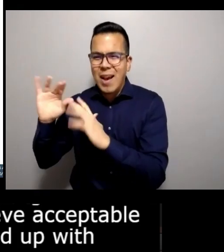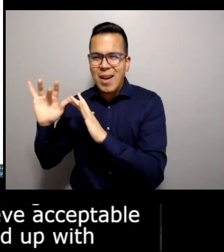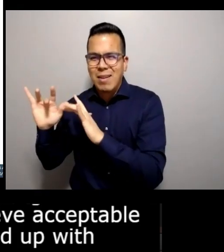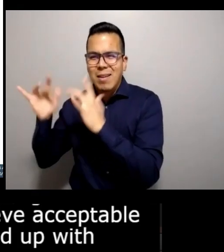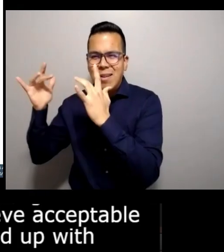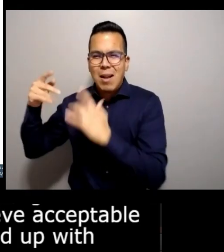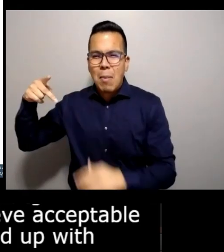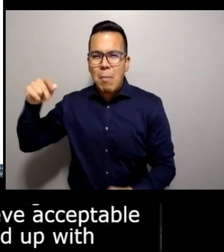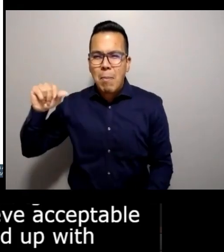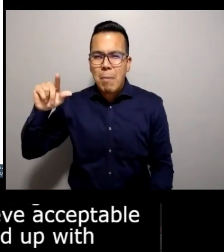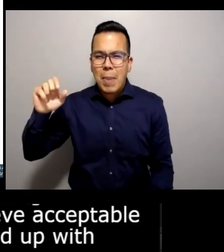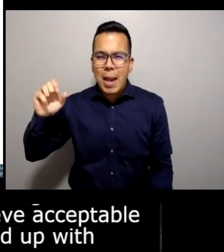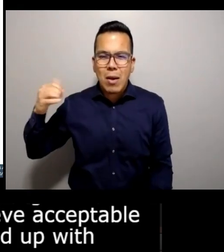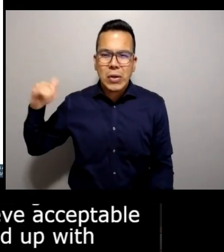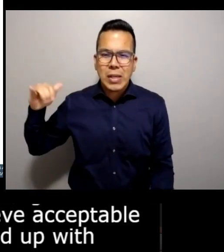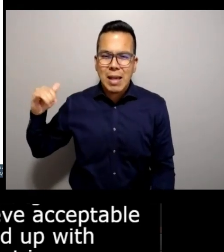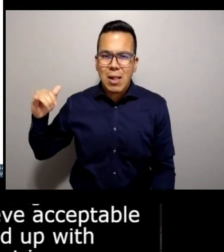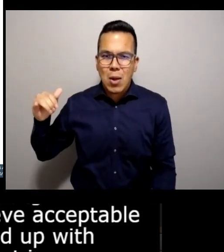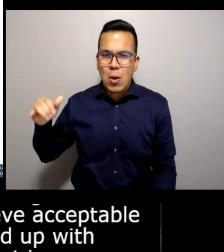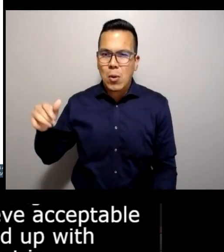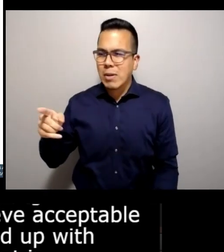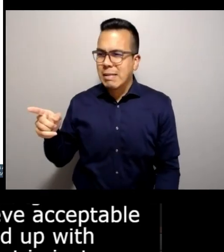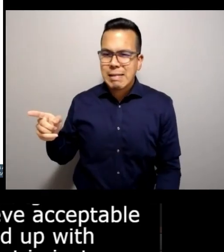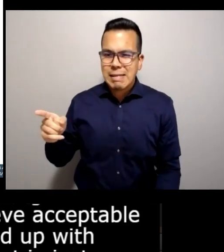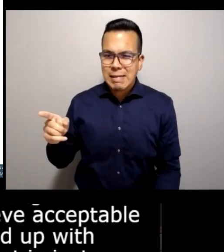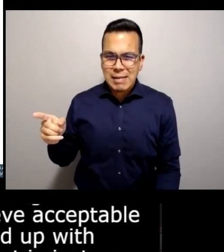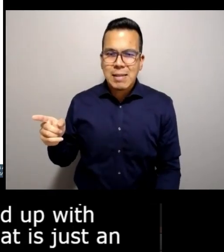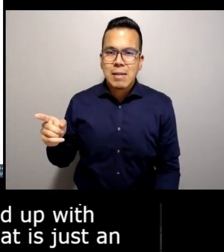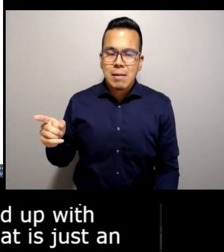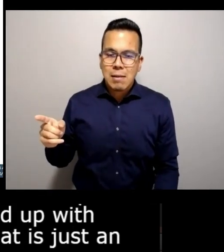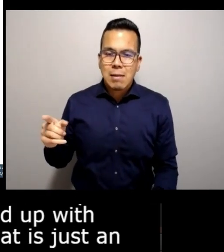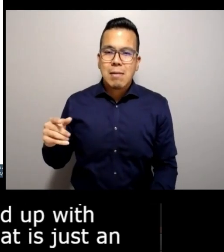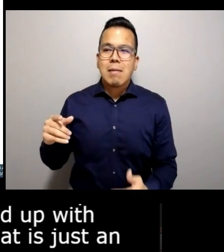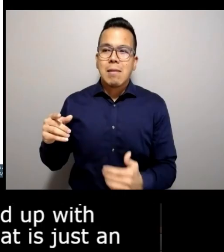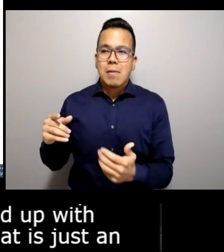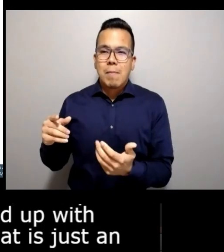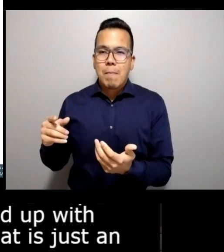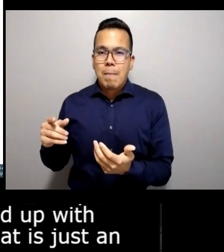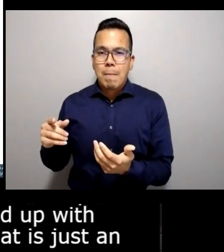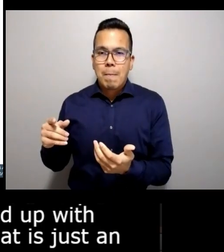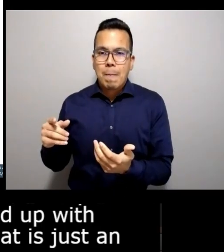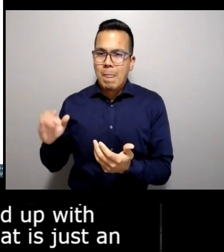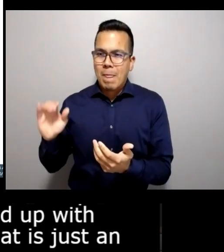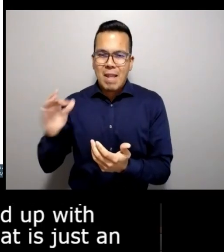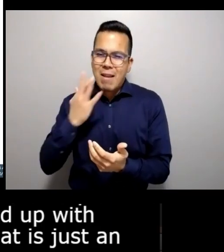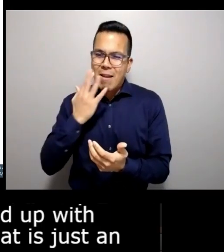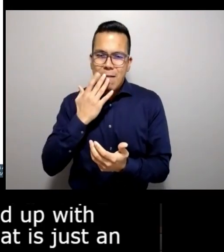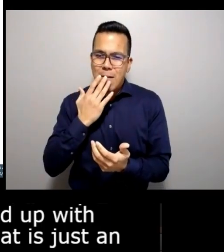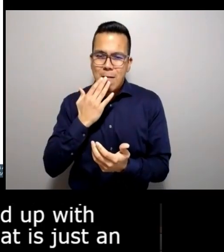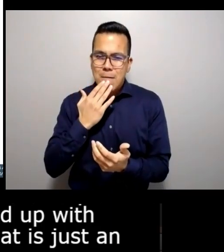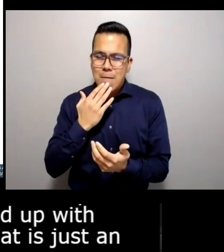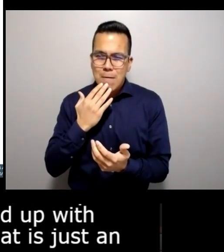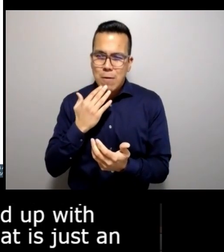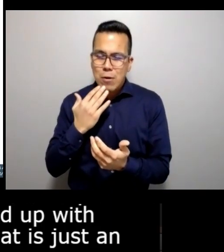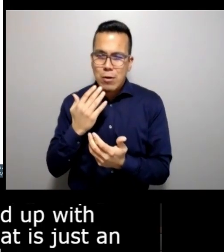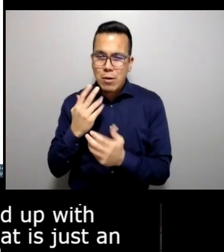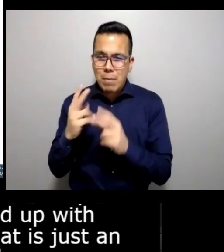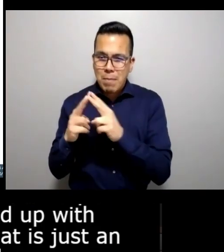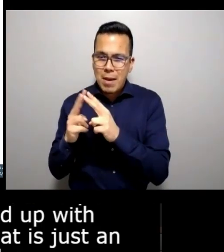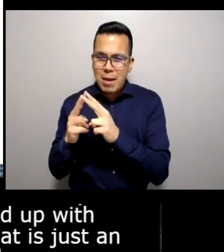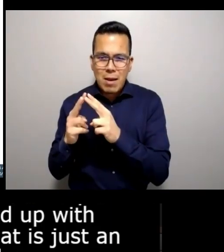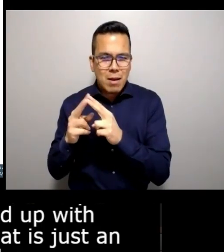is just an example of a color combination that does not work so well.